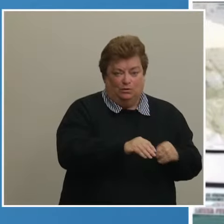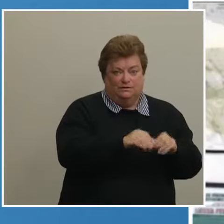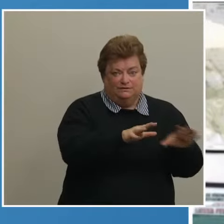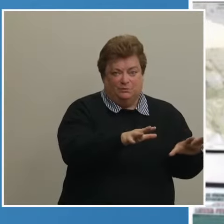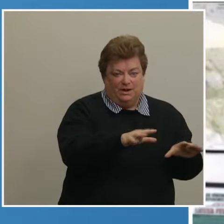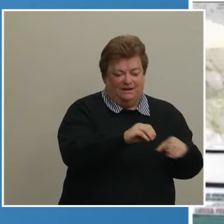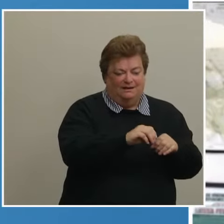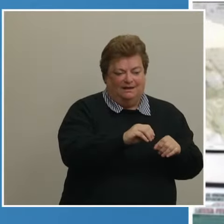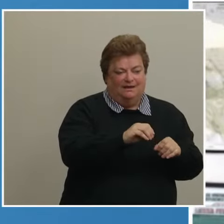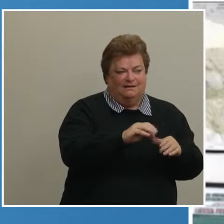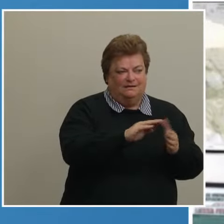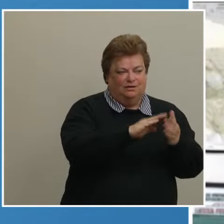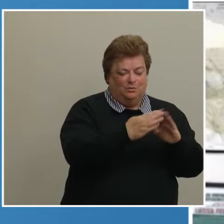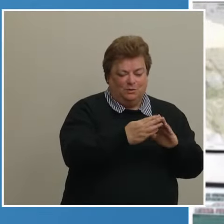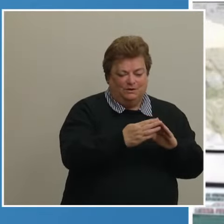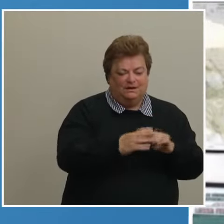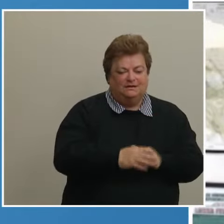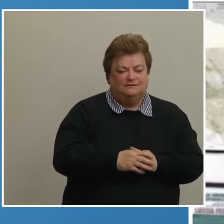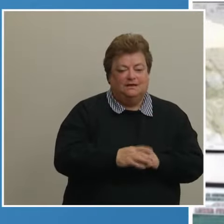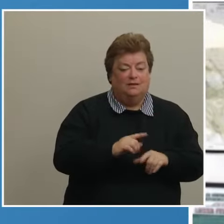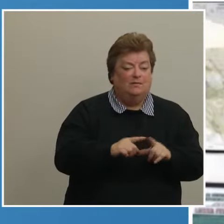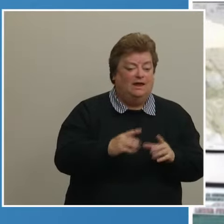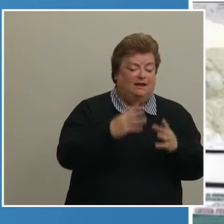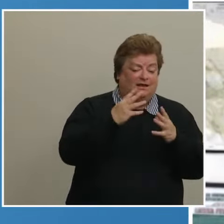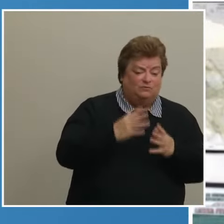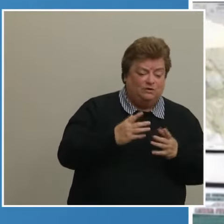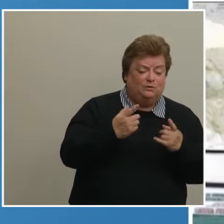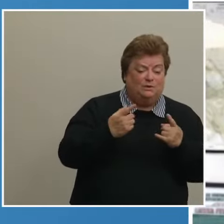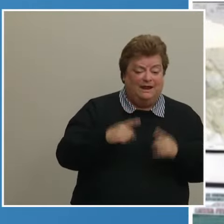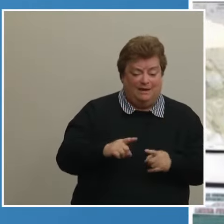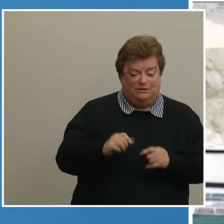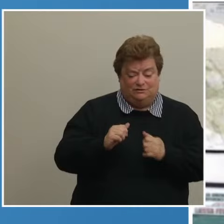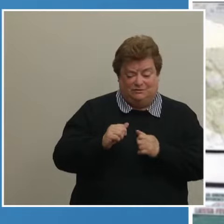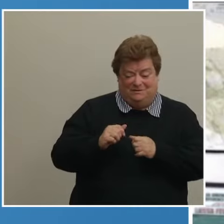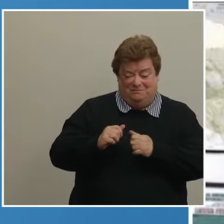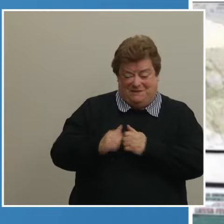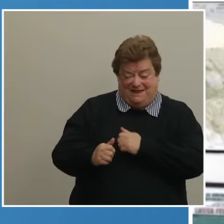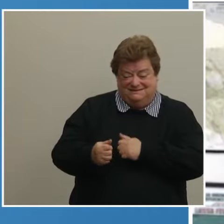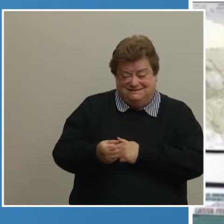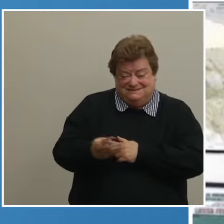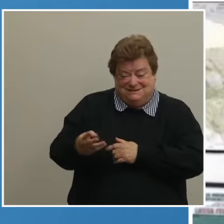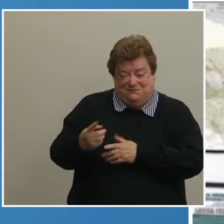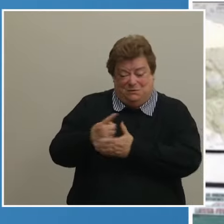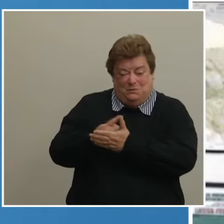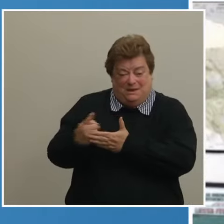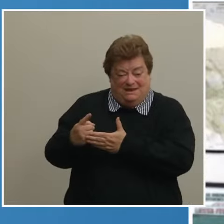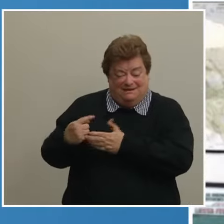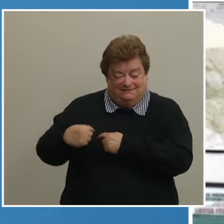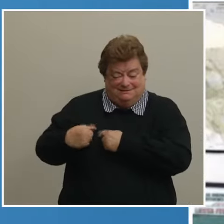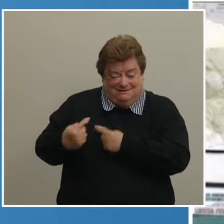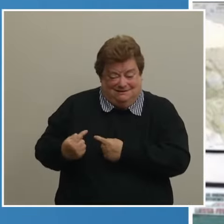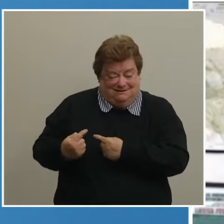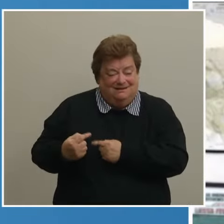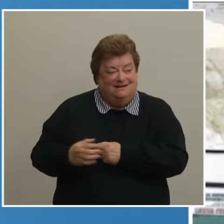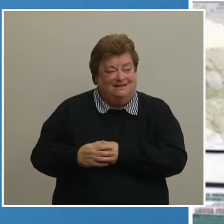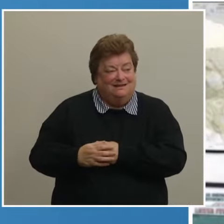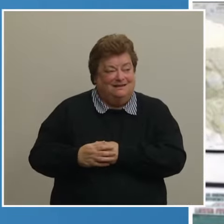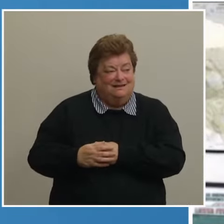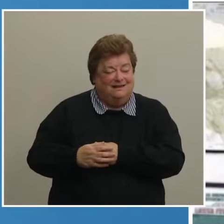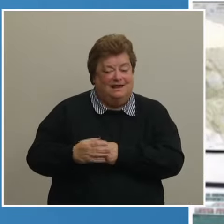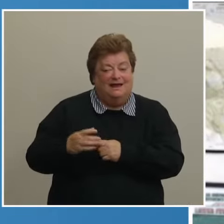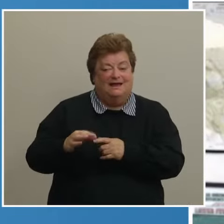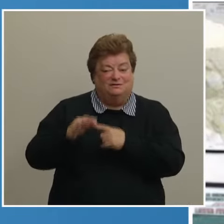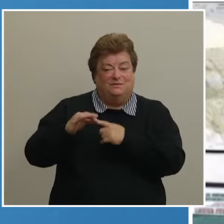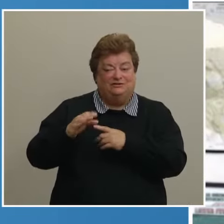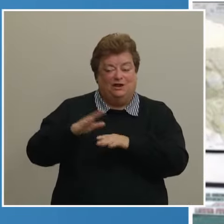in communities. Unfortunately, what's happened over the last several weeks now, and this is particularly true along the East